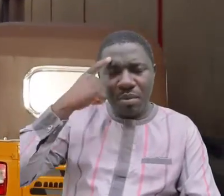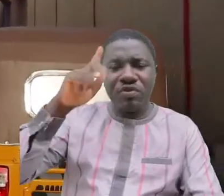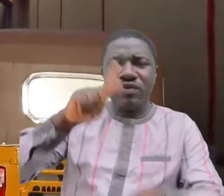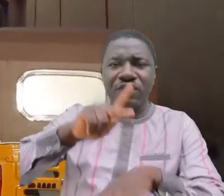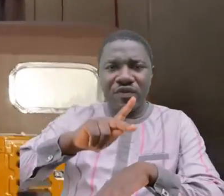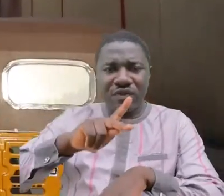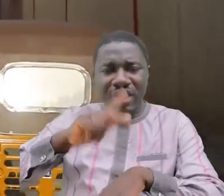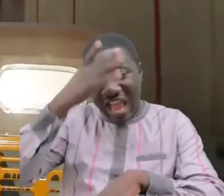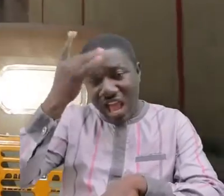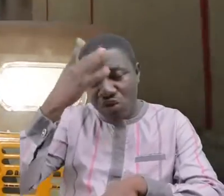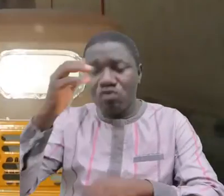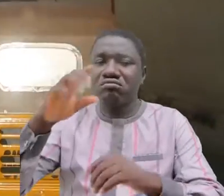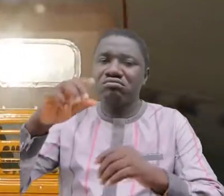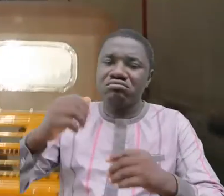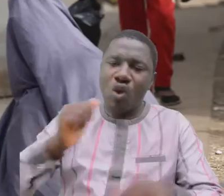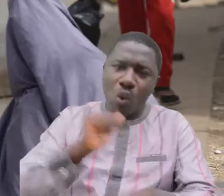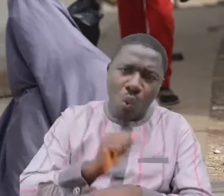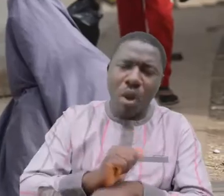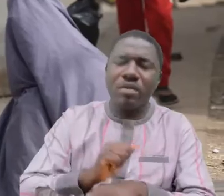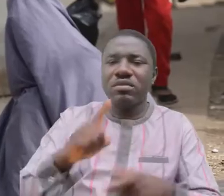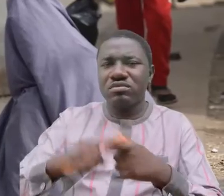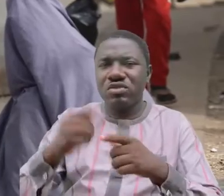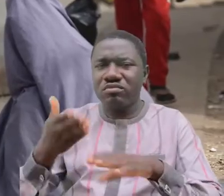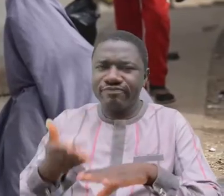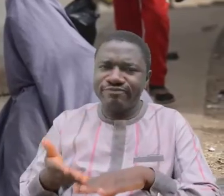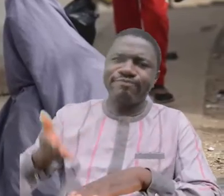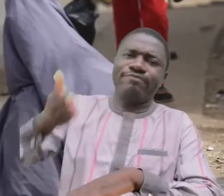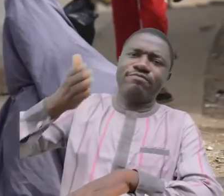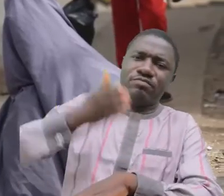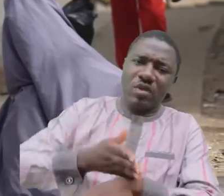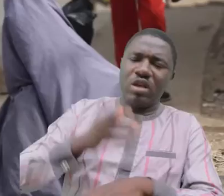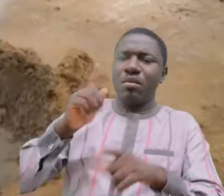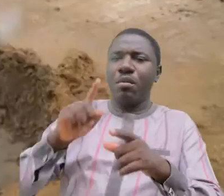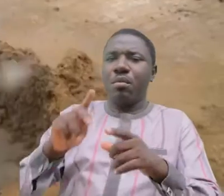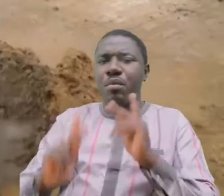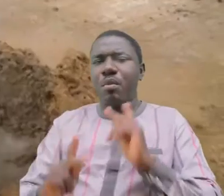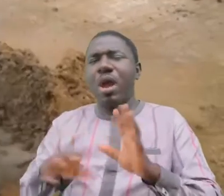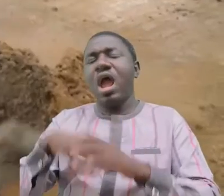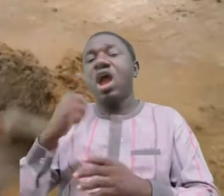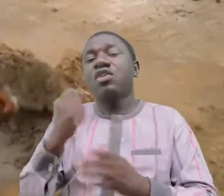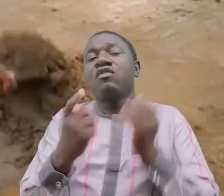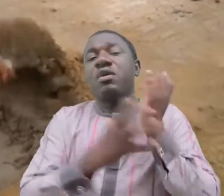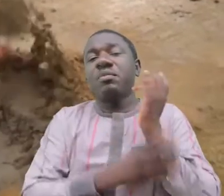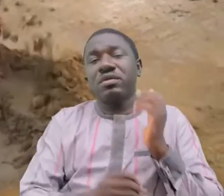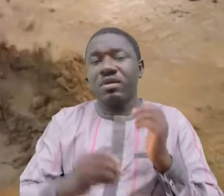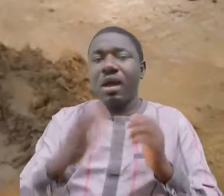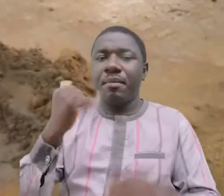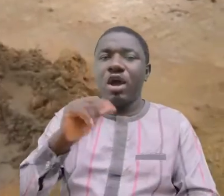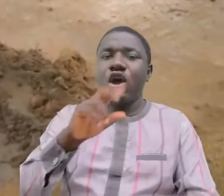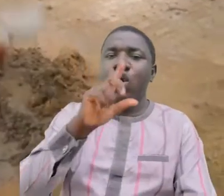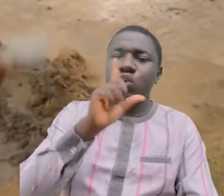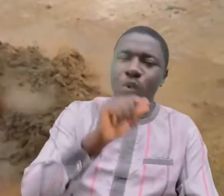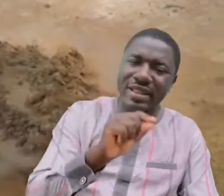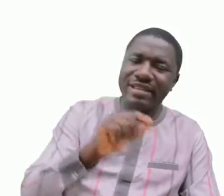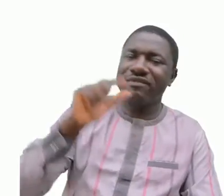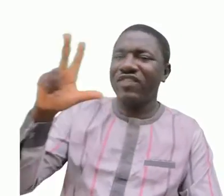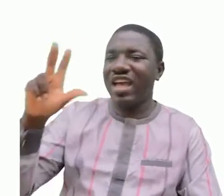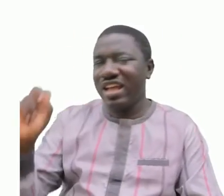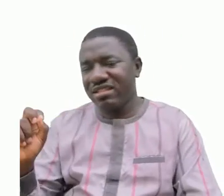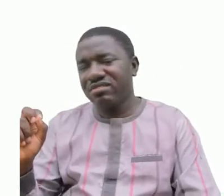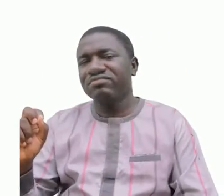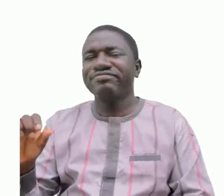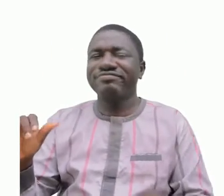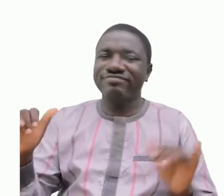is working to lift a sizable number of poor residents out of poverty by 2030, in line with